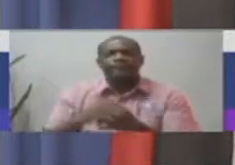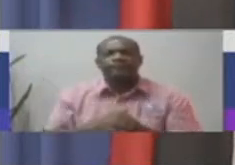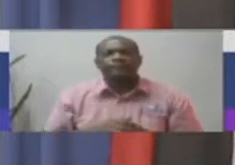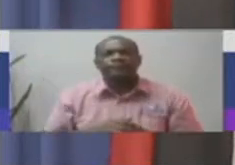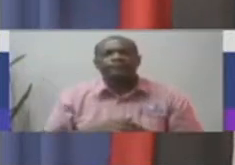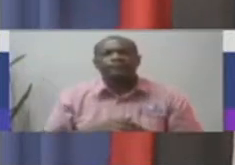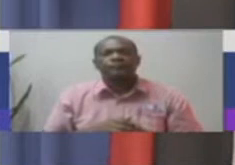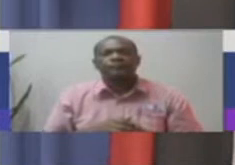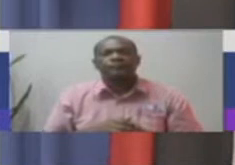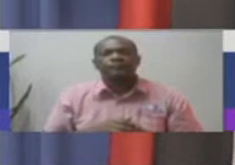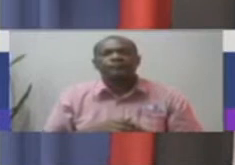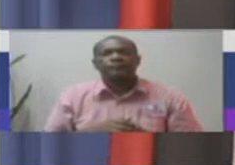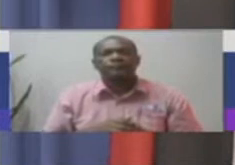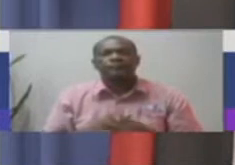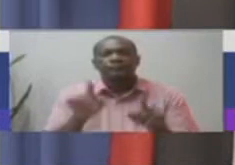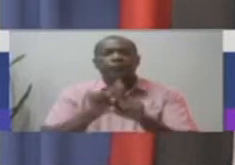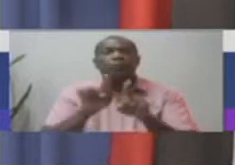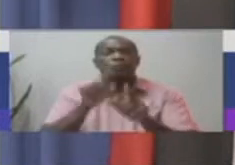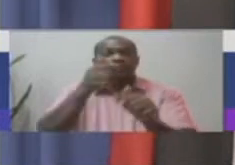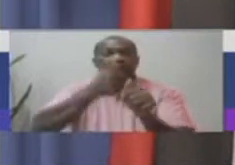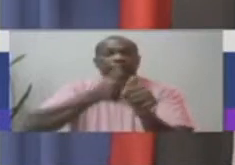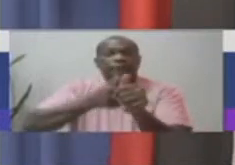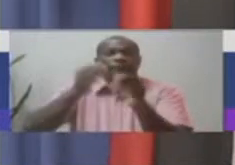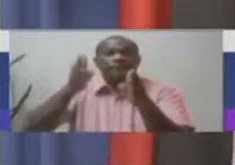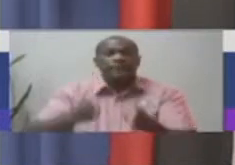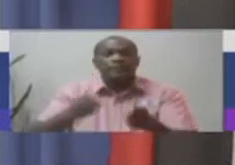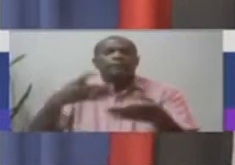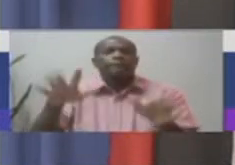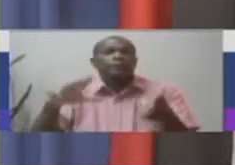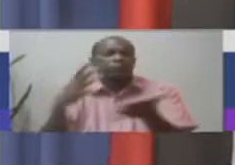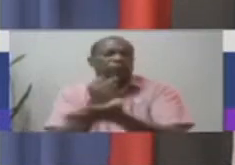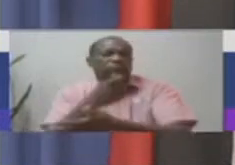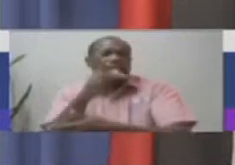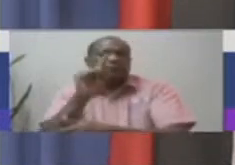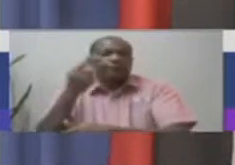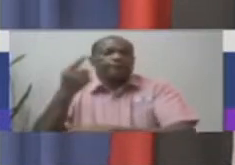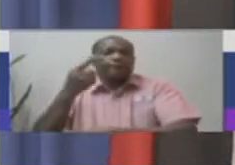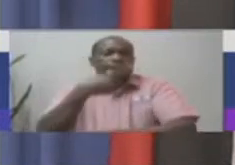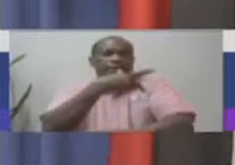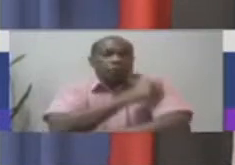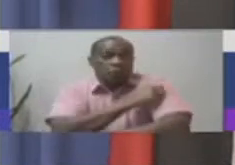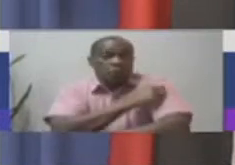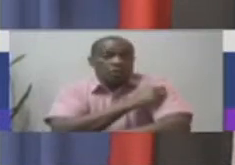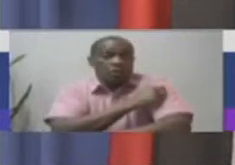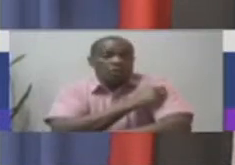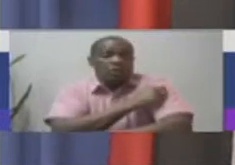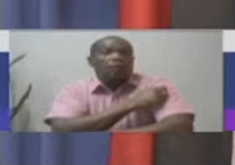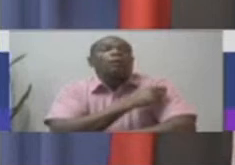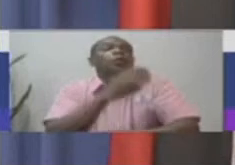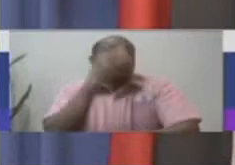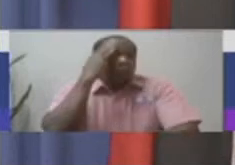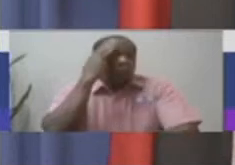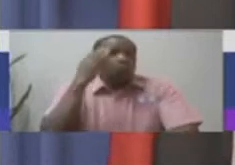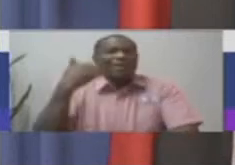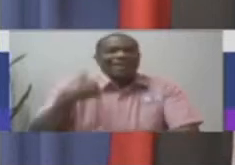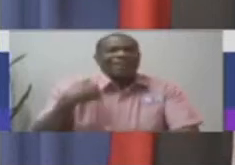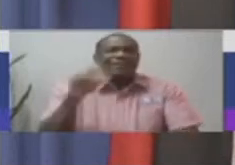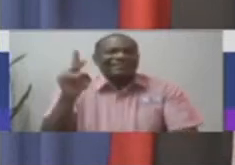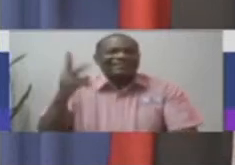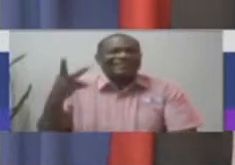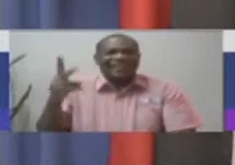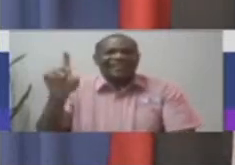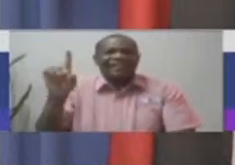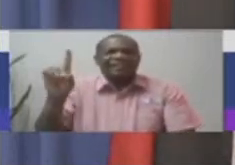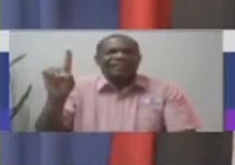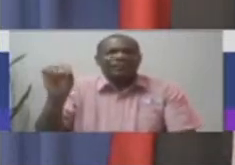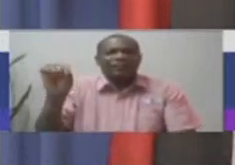every person in Trinidad and Tobago so far who has got a first dose, there is a second dose available and waiting for you. And because of